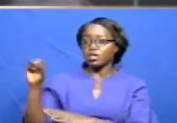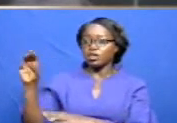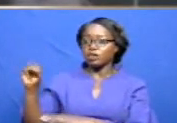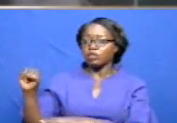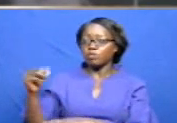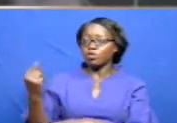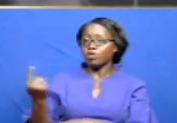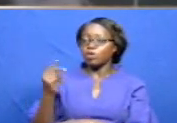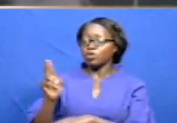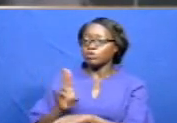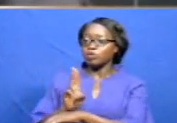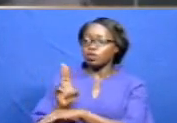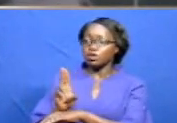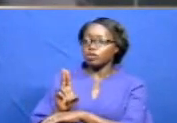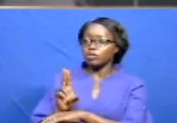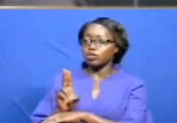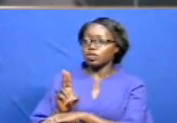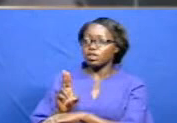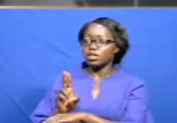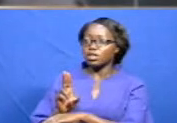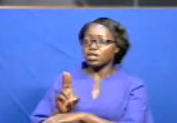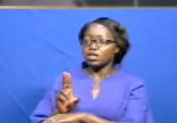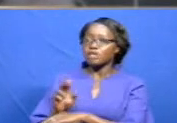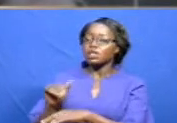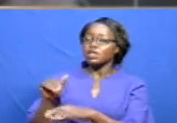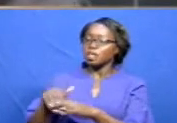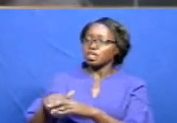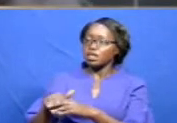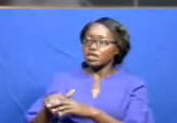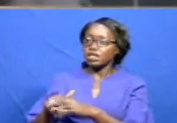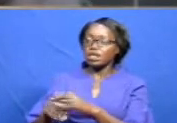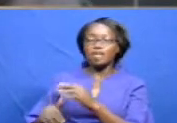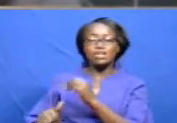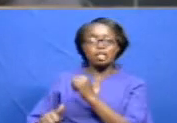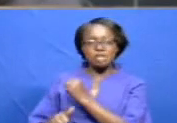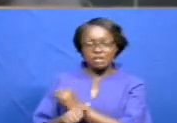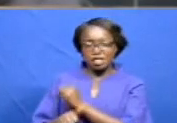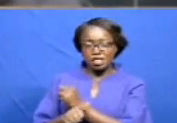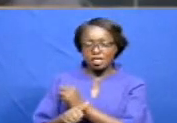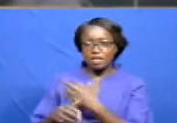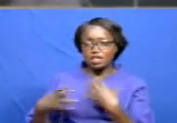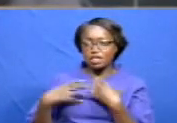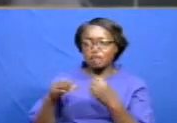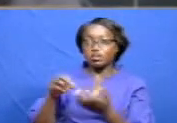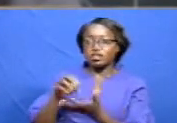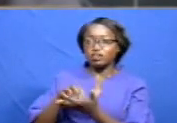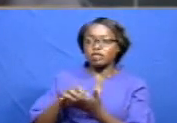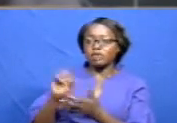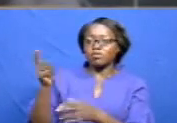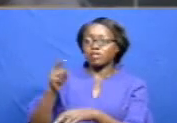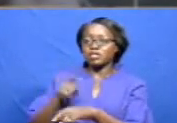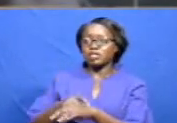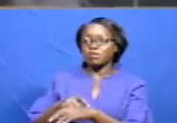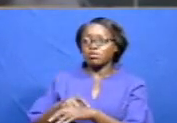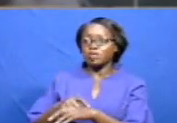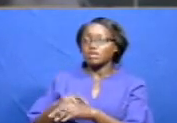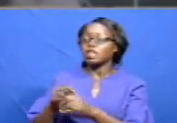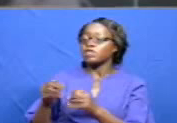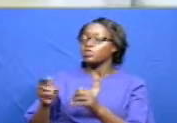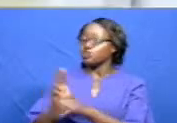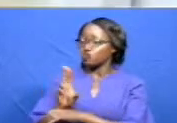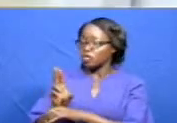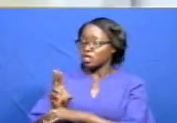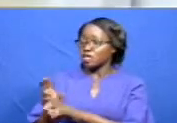only been used or deployed in disaster recovery situations. Now, this is the first time it has been deployed in a commercial